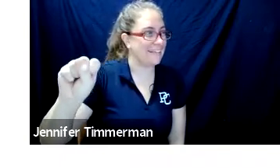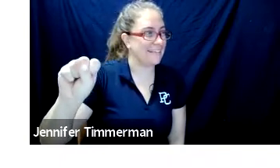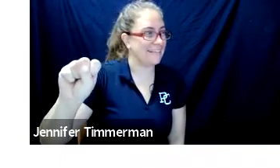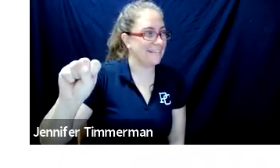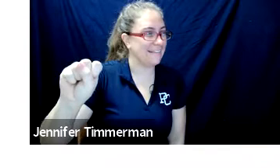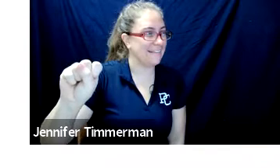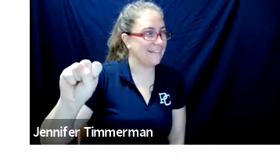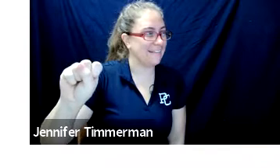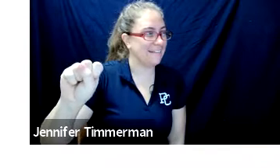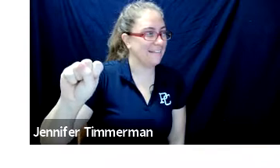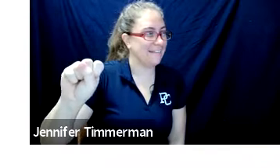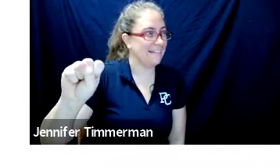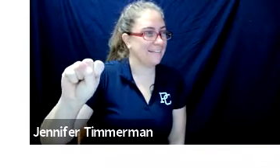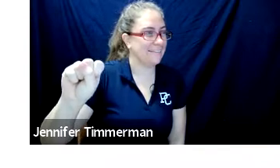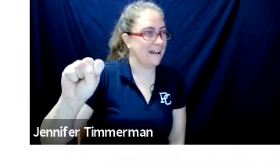S.